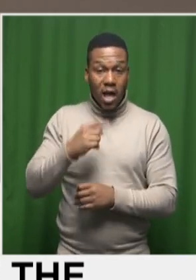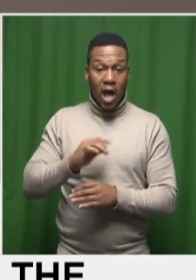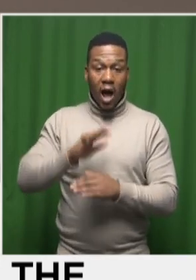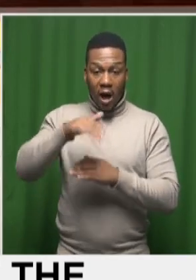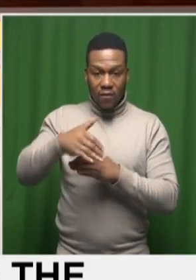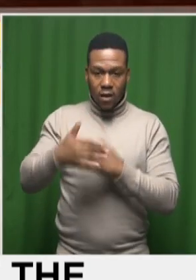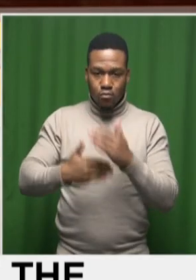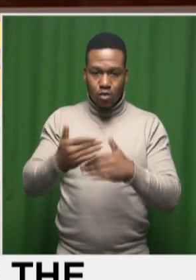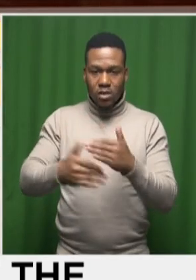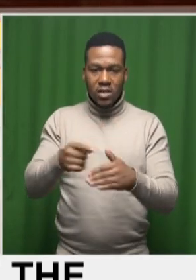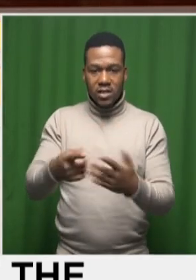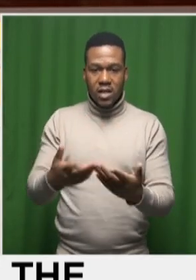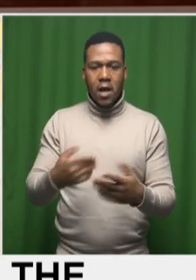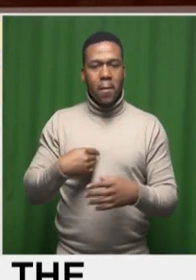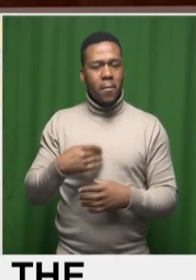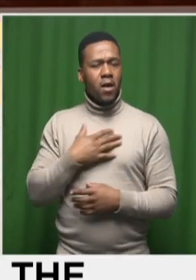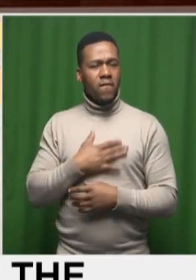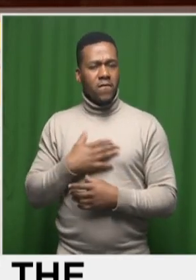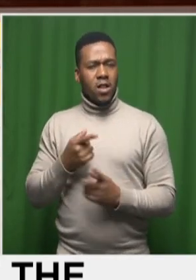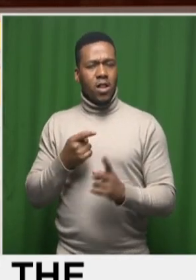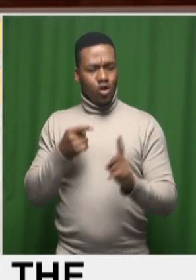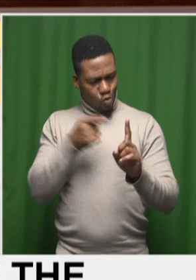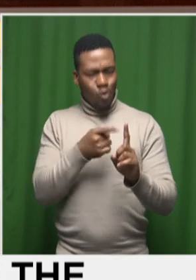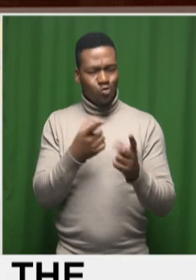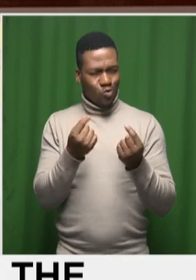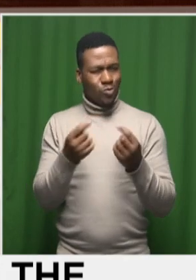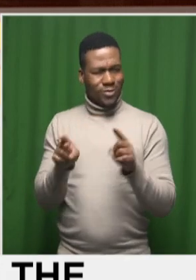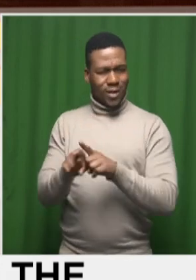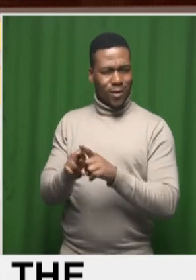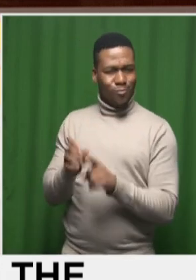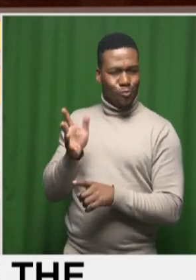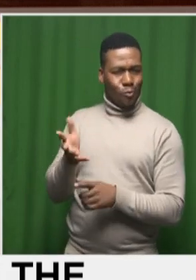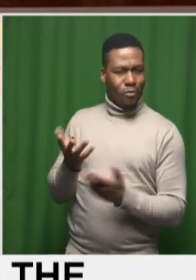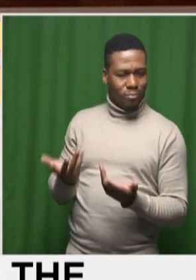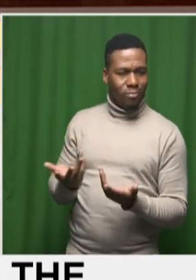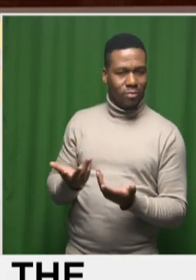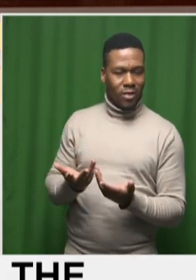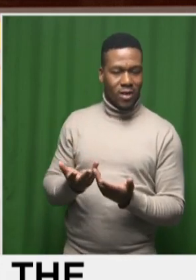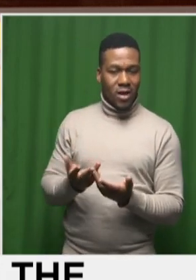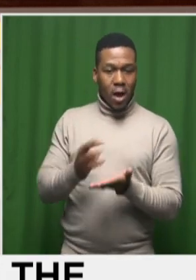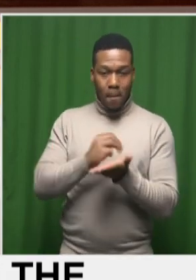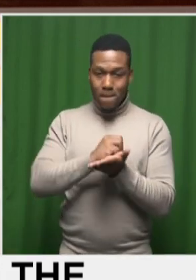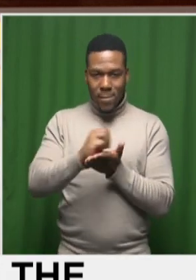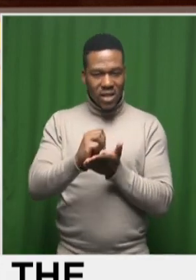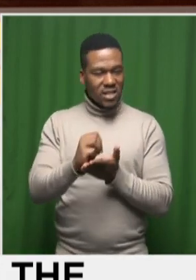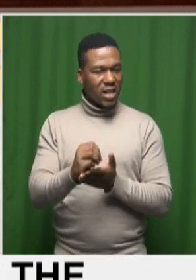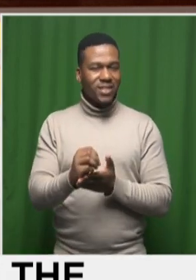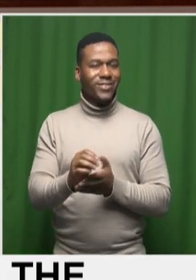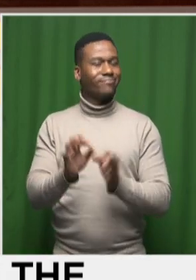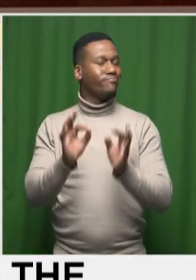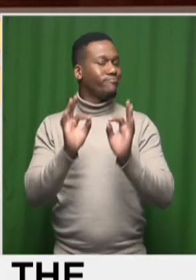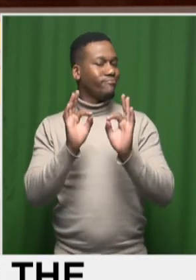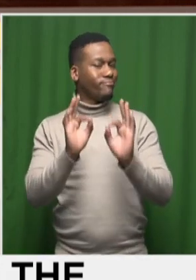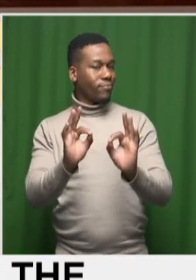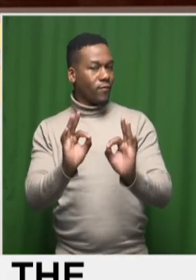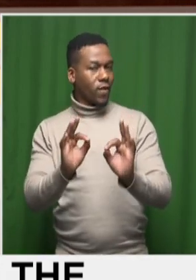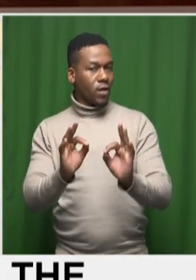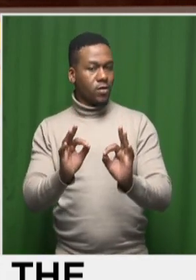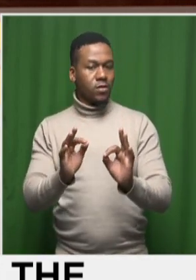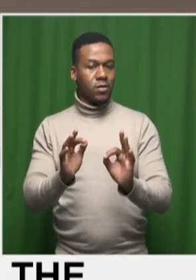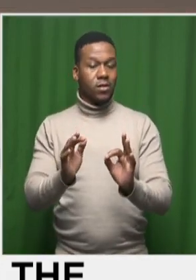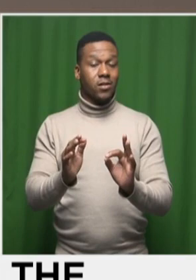I feel like it's something he would have definitely done. The message is exactly what we wanted it to be, and I